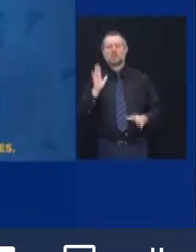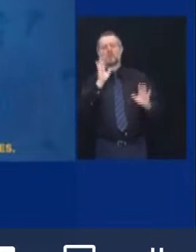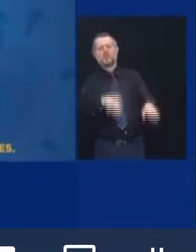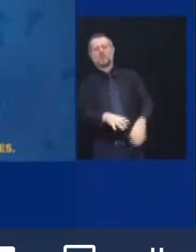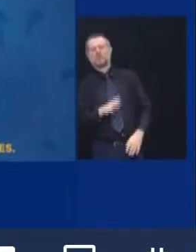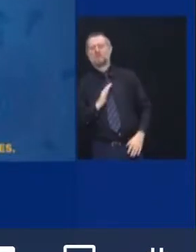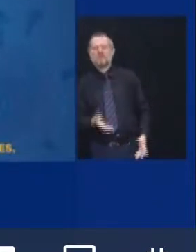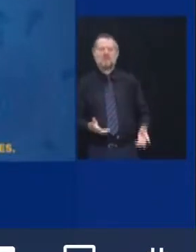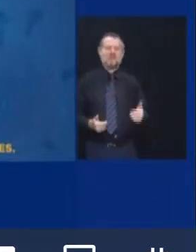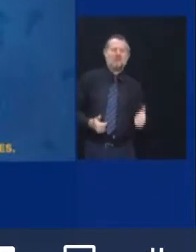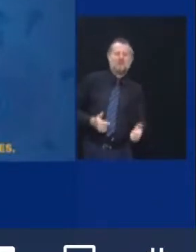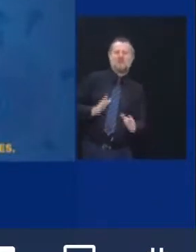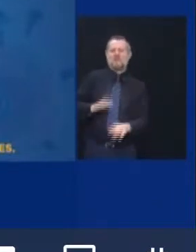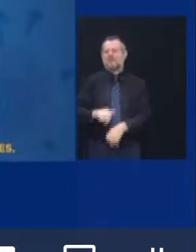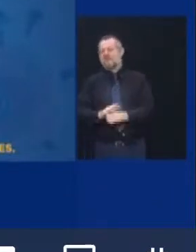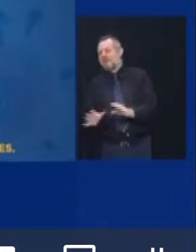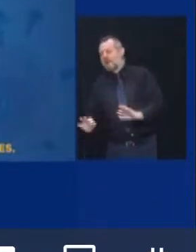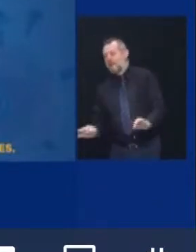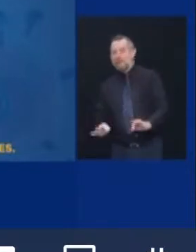It's just not true.